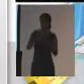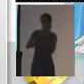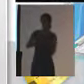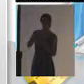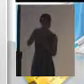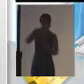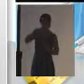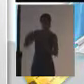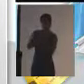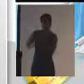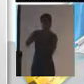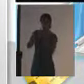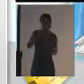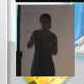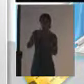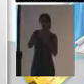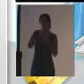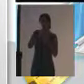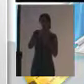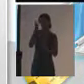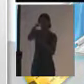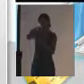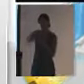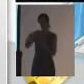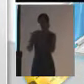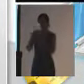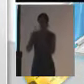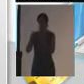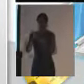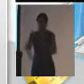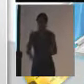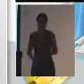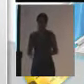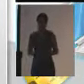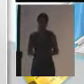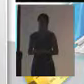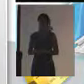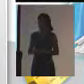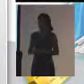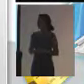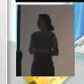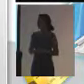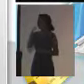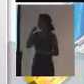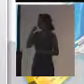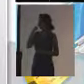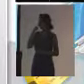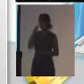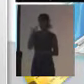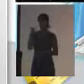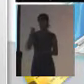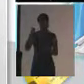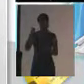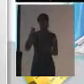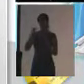do it like that, even though there's no problem if the whole learning system was in the robot. As you can